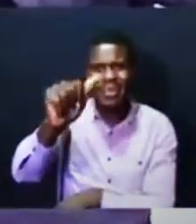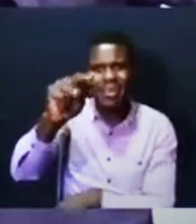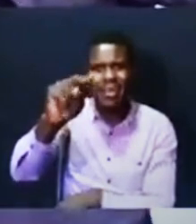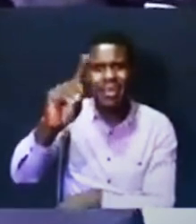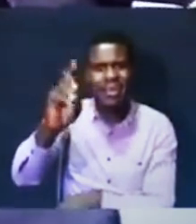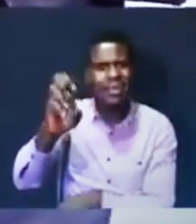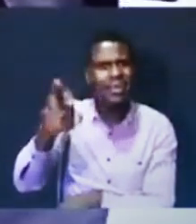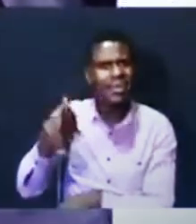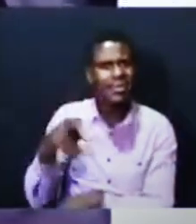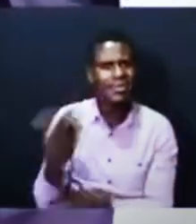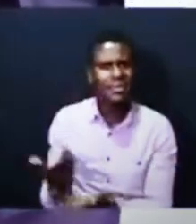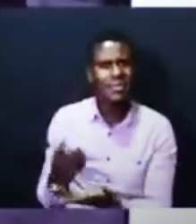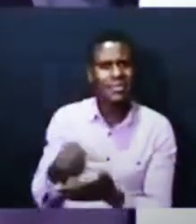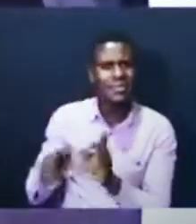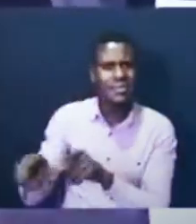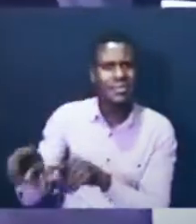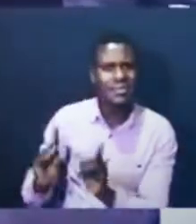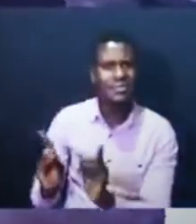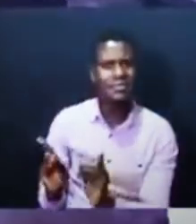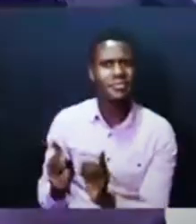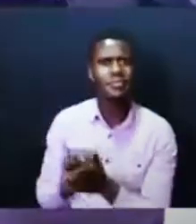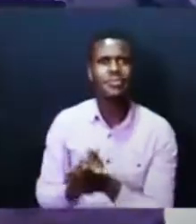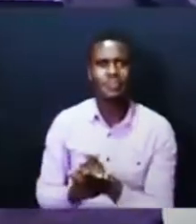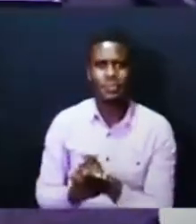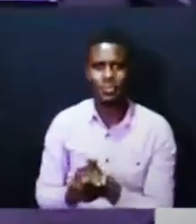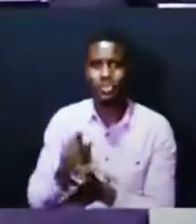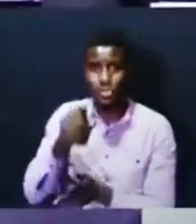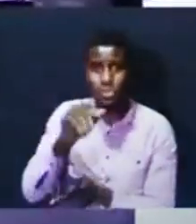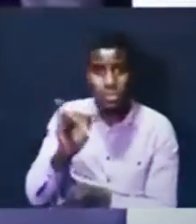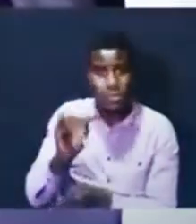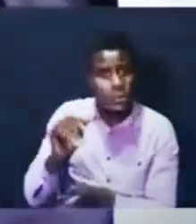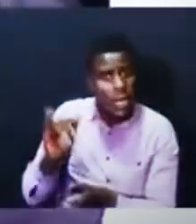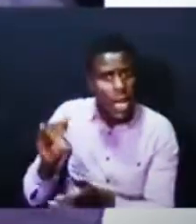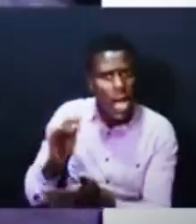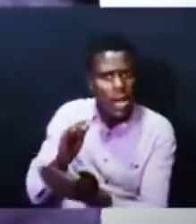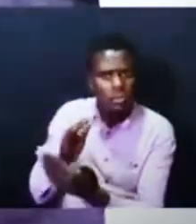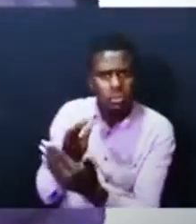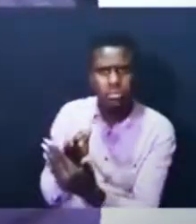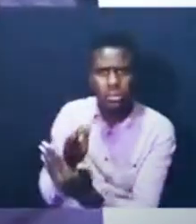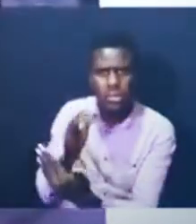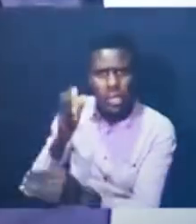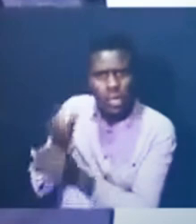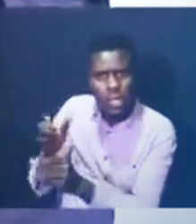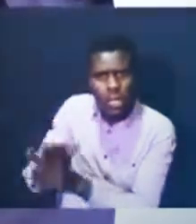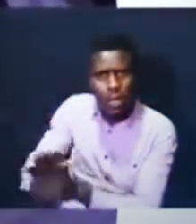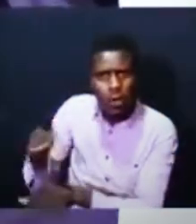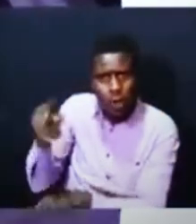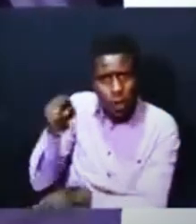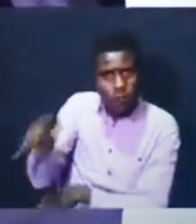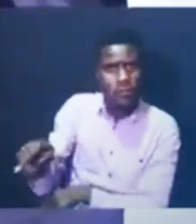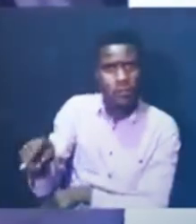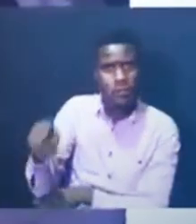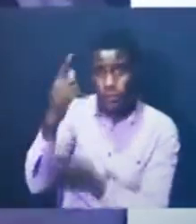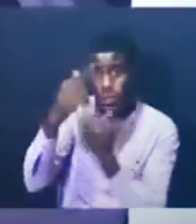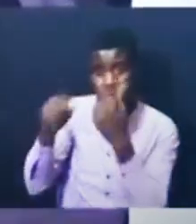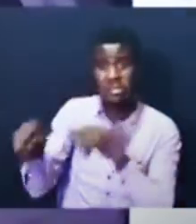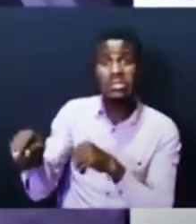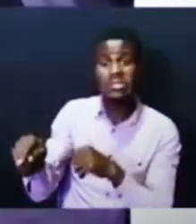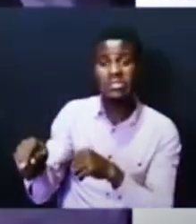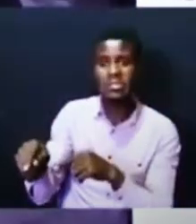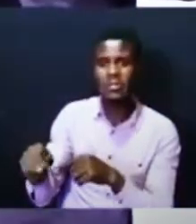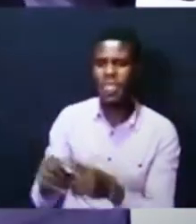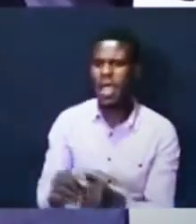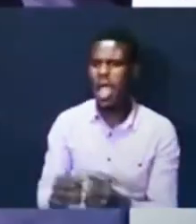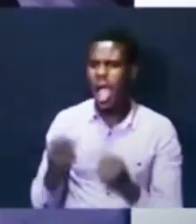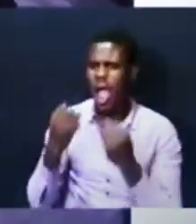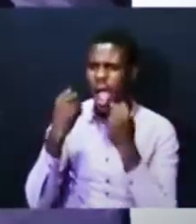ankasa. You too should be on your guard against him because he strongly opposed my